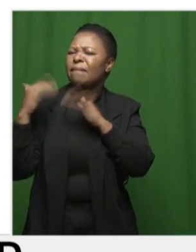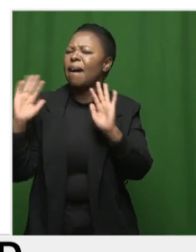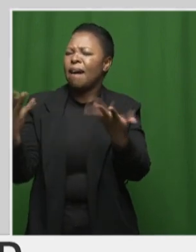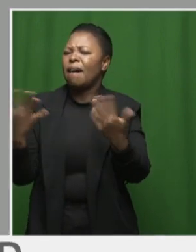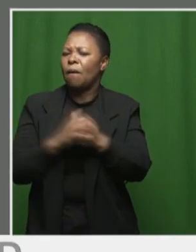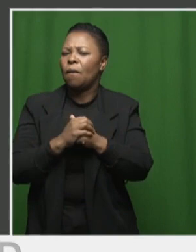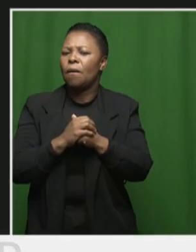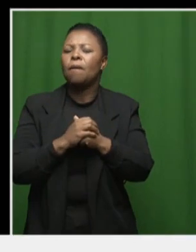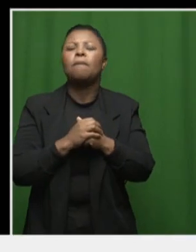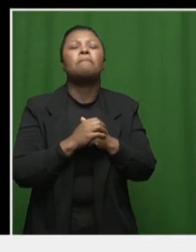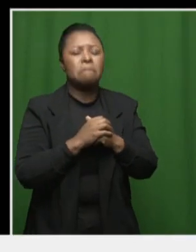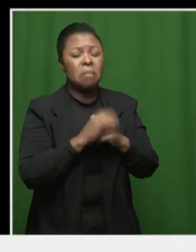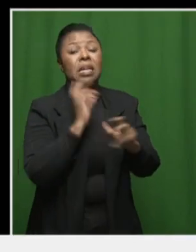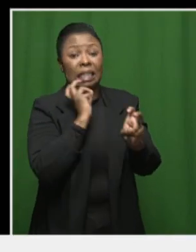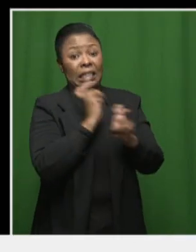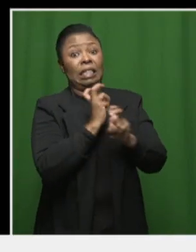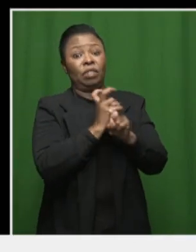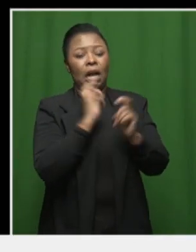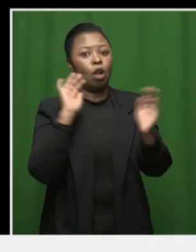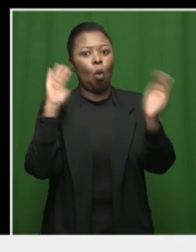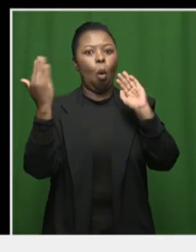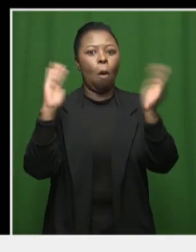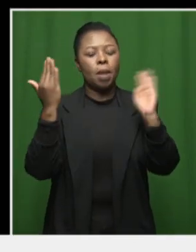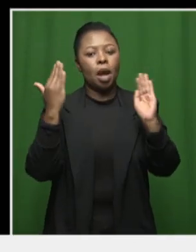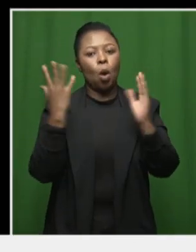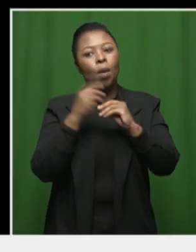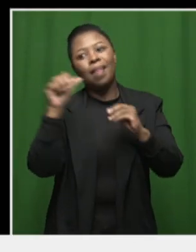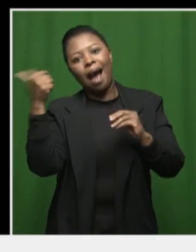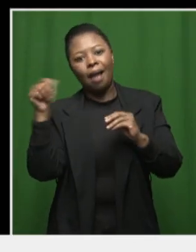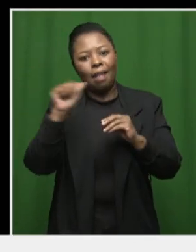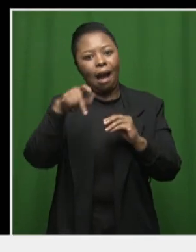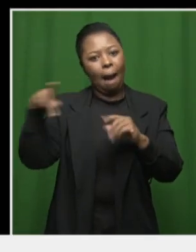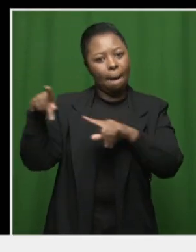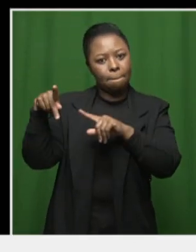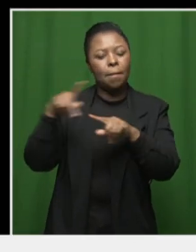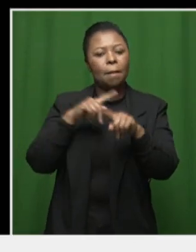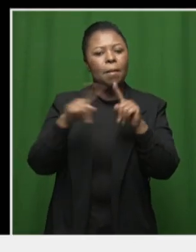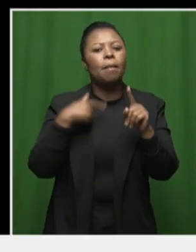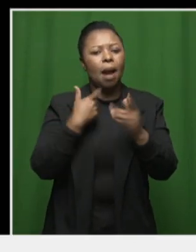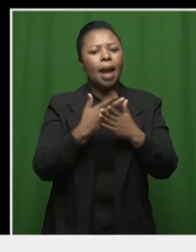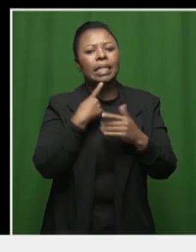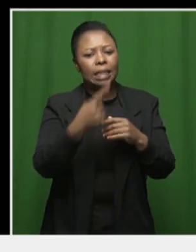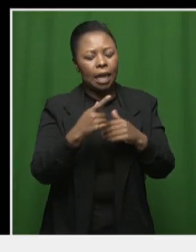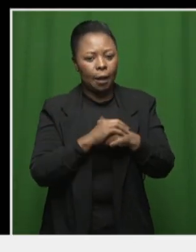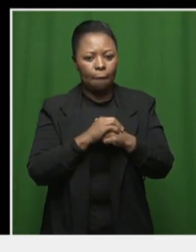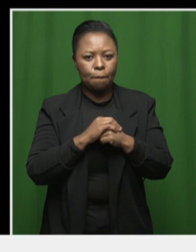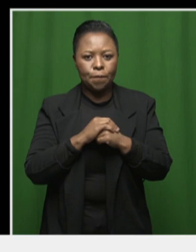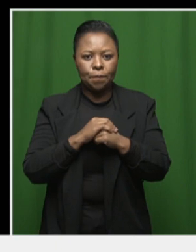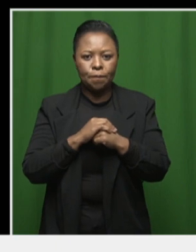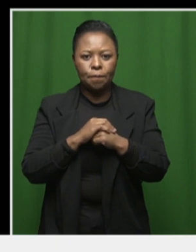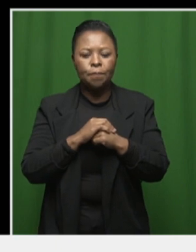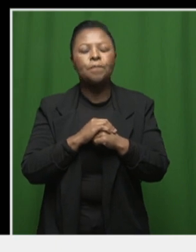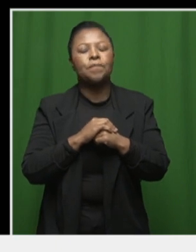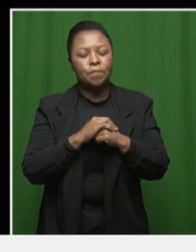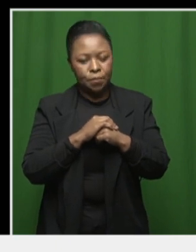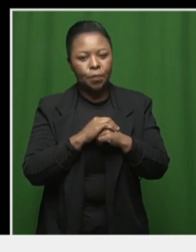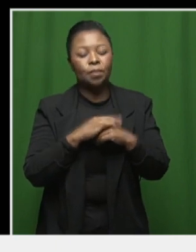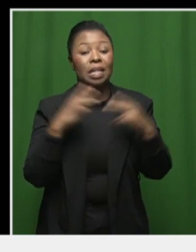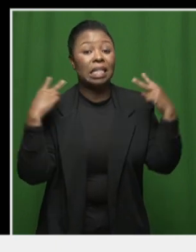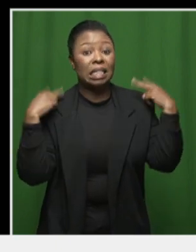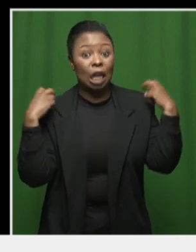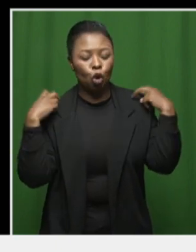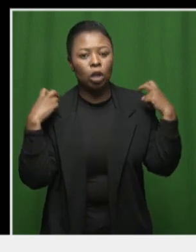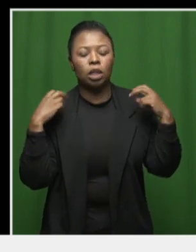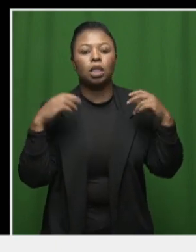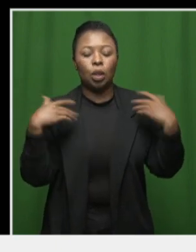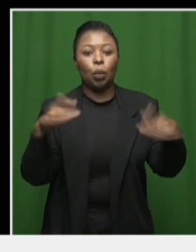Look, it's quite difficult to compare it to other apps, but I can tell you that, we take the security with the